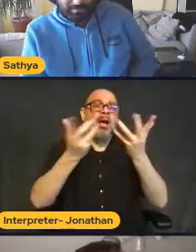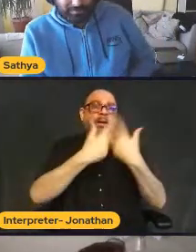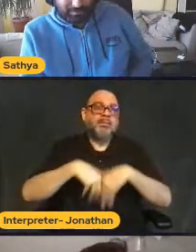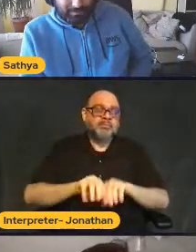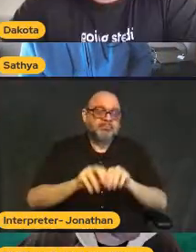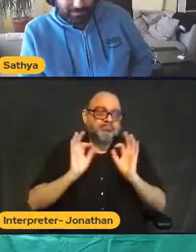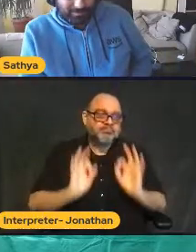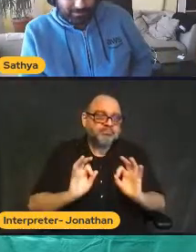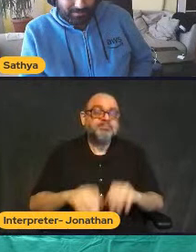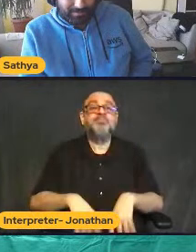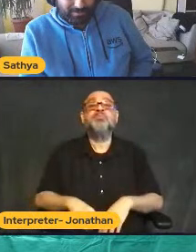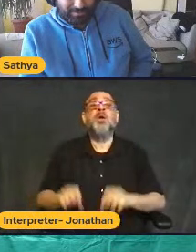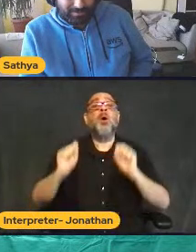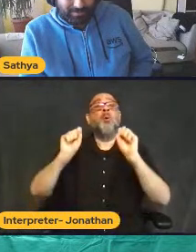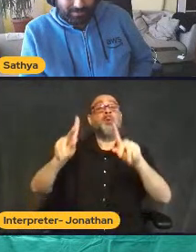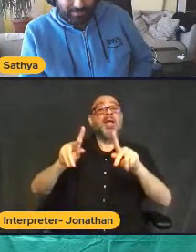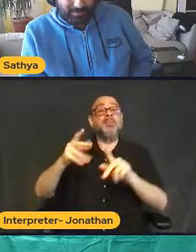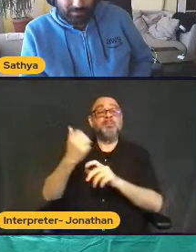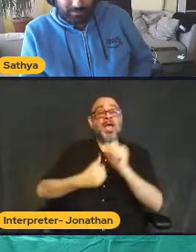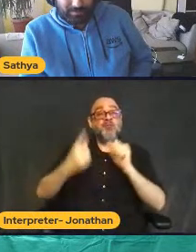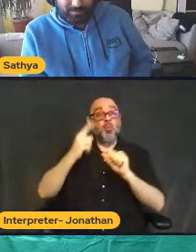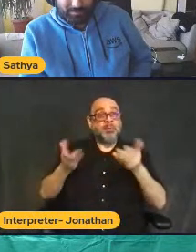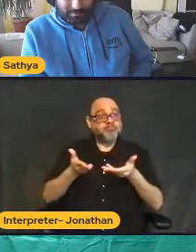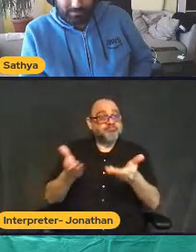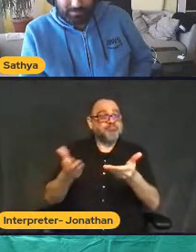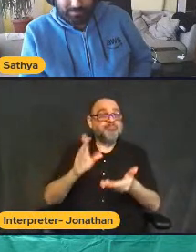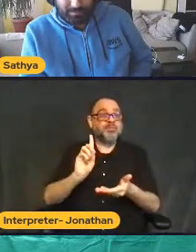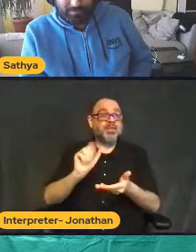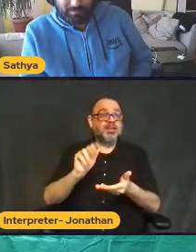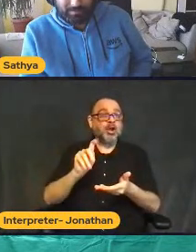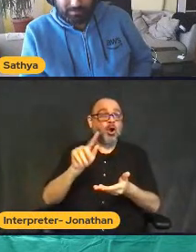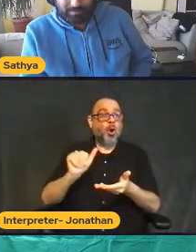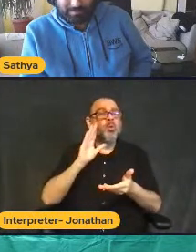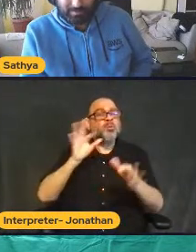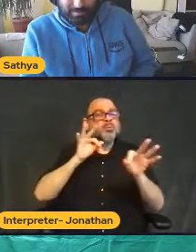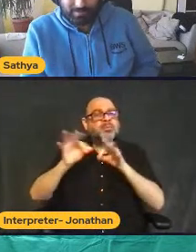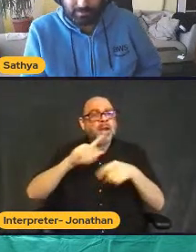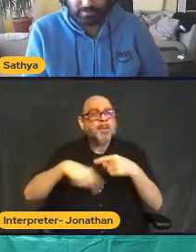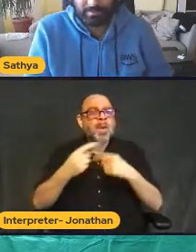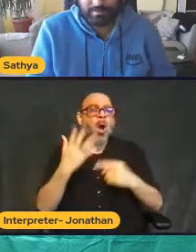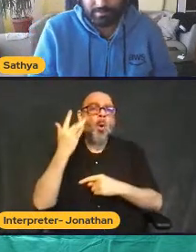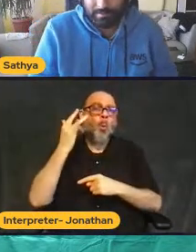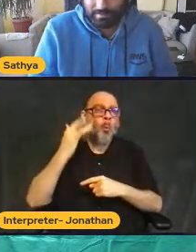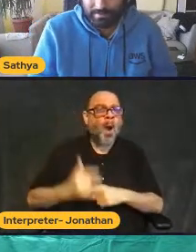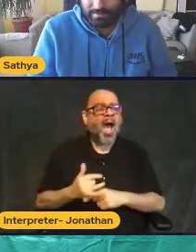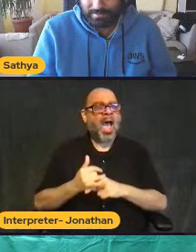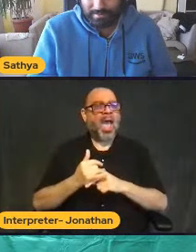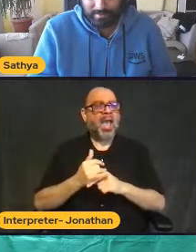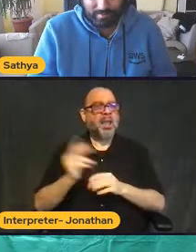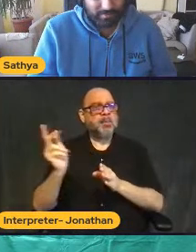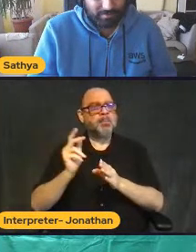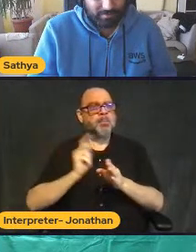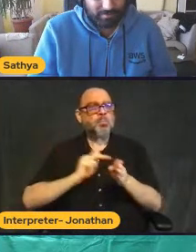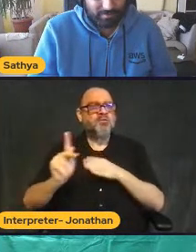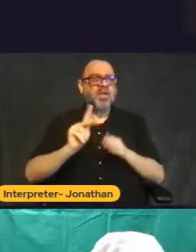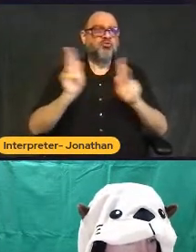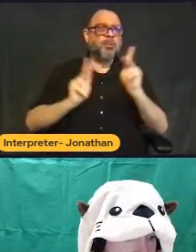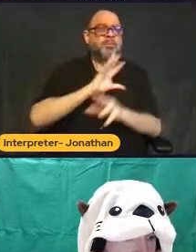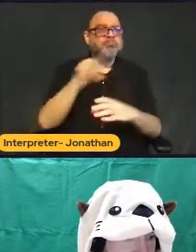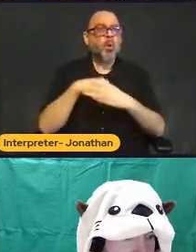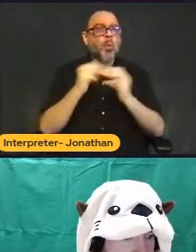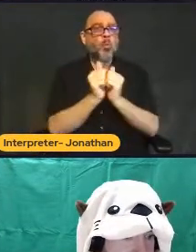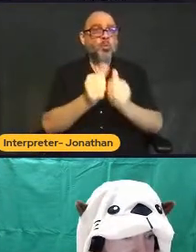Awesome. Well, everybody, this is Dakota. He's going to be telling us about why security pros should be embracing the CDK, and it is all